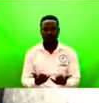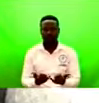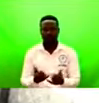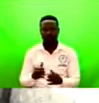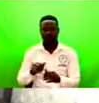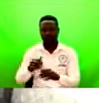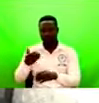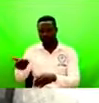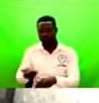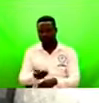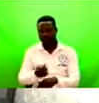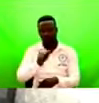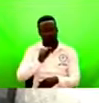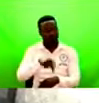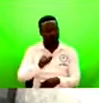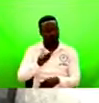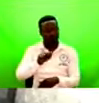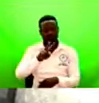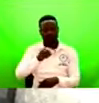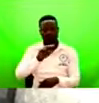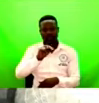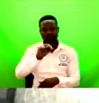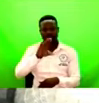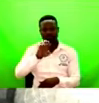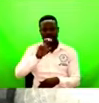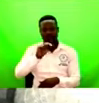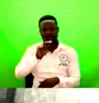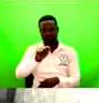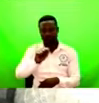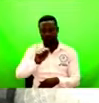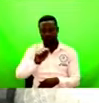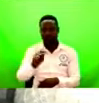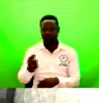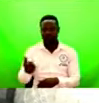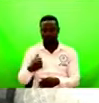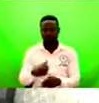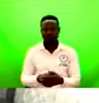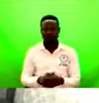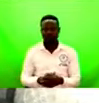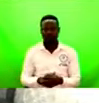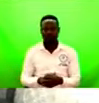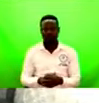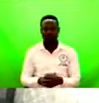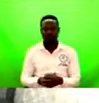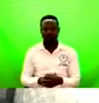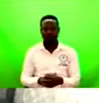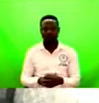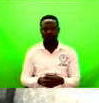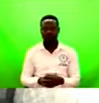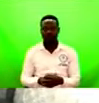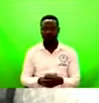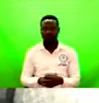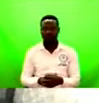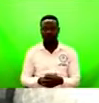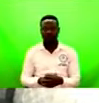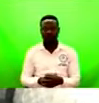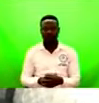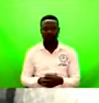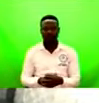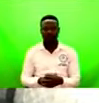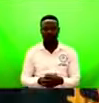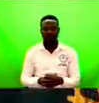Apostle Vincent and Anidete. Okay. So you call them. Yes, so I will do that for you, then sir. Then I will do my way. So do your part. Yeah.